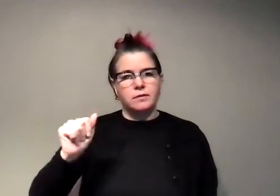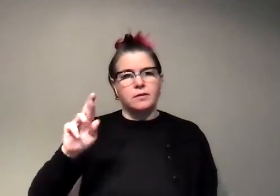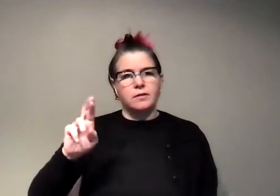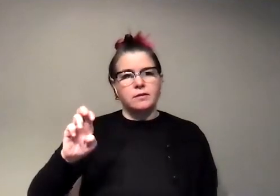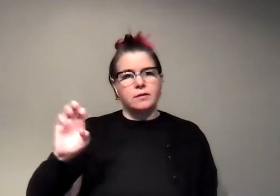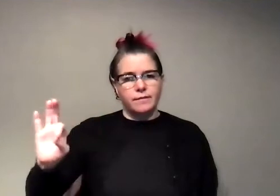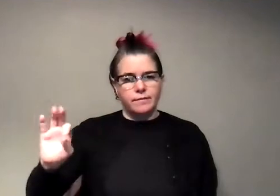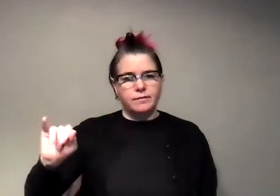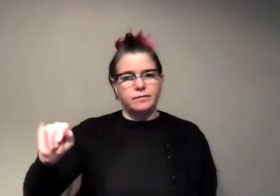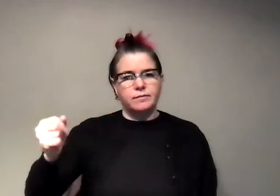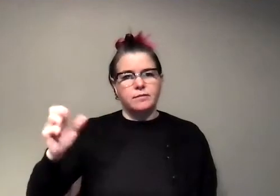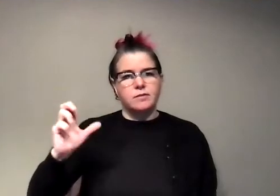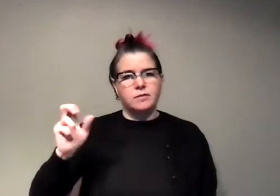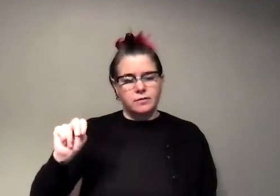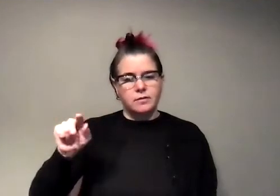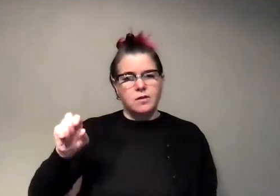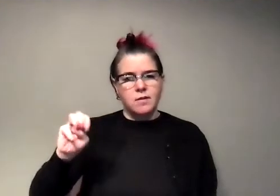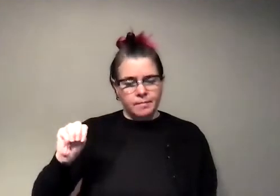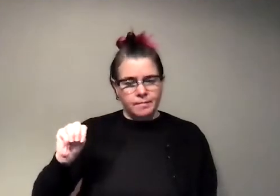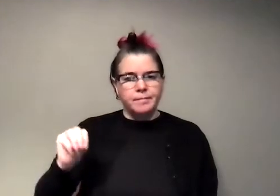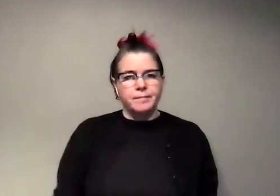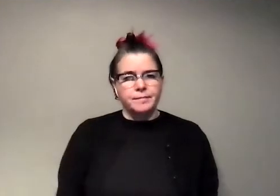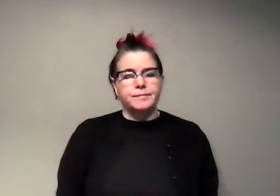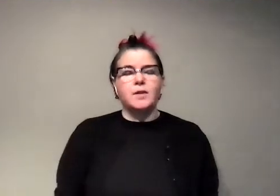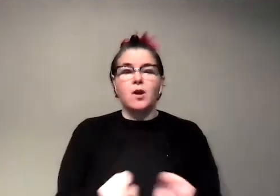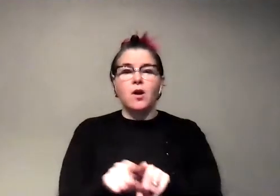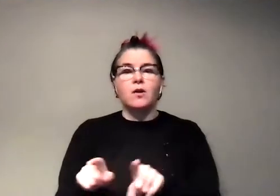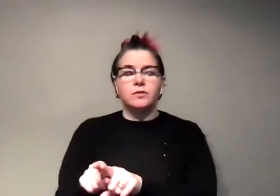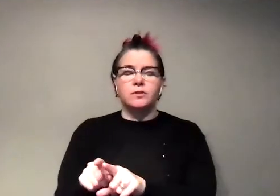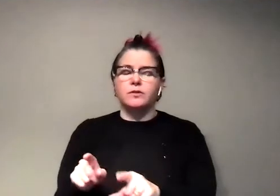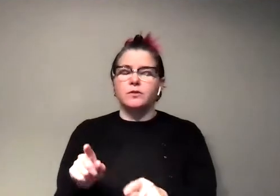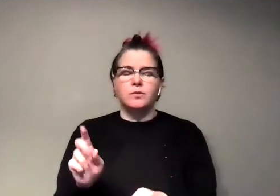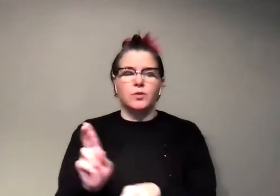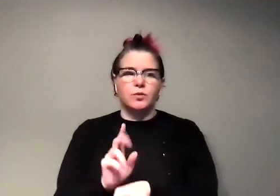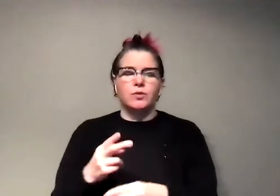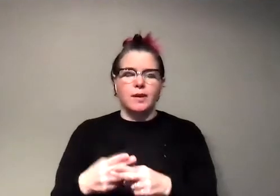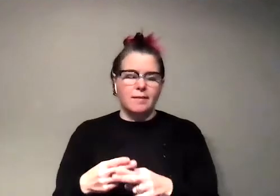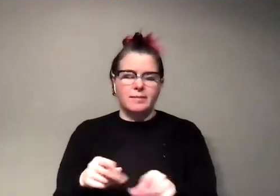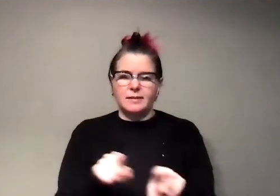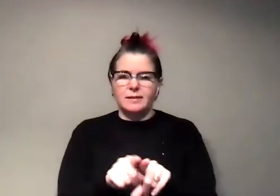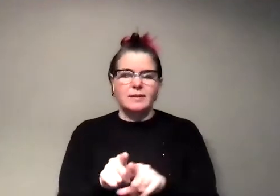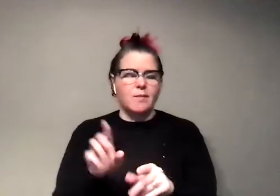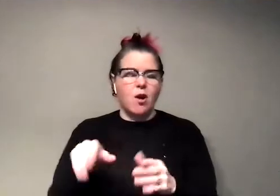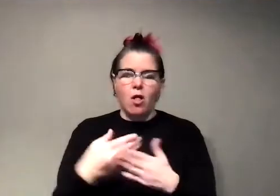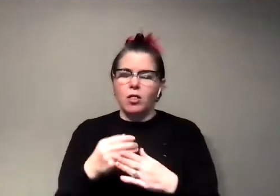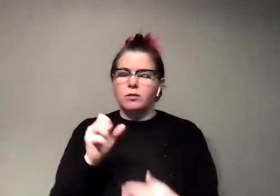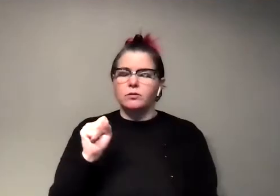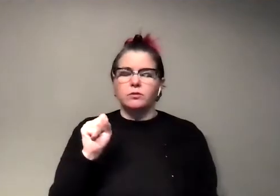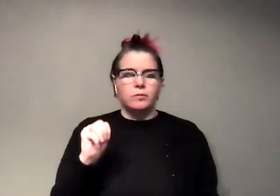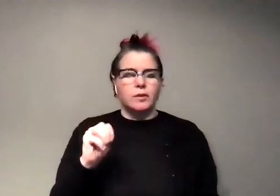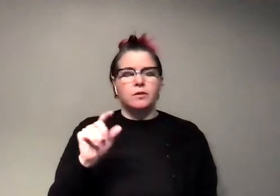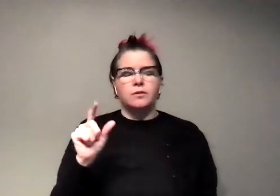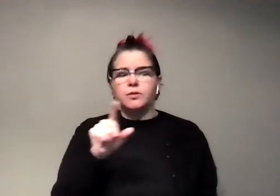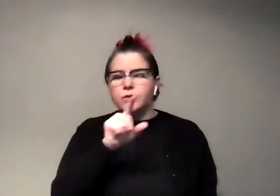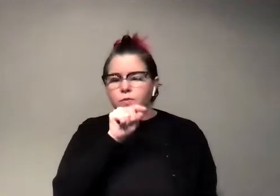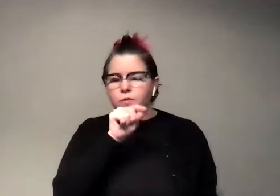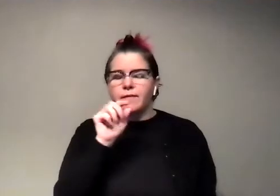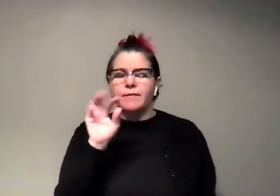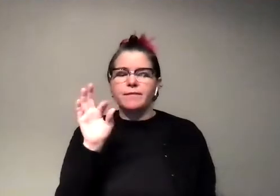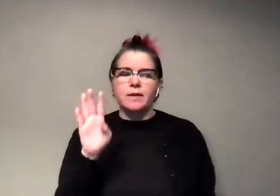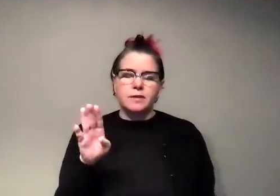SHAREEF Jackson.com. And I'm also under that username Shareef Jackson on all social networks. So Twitter, Facebook,